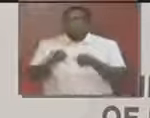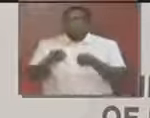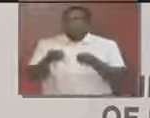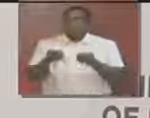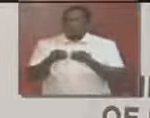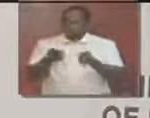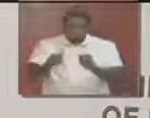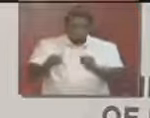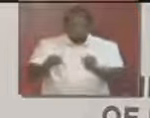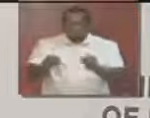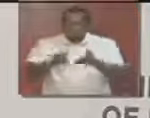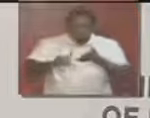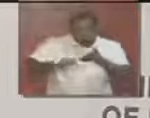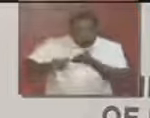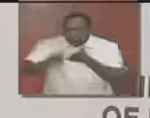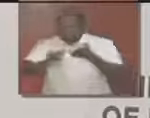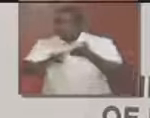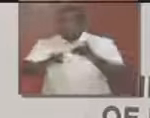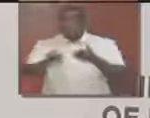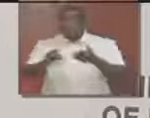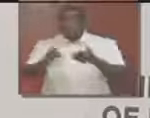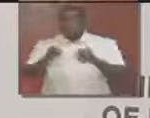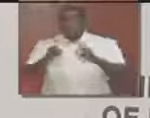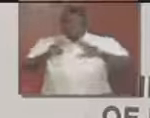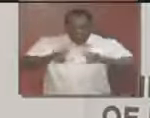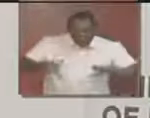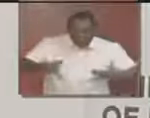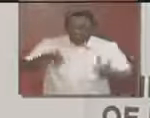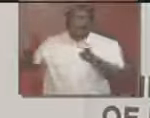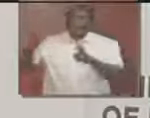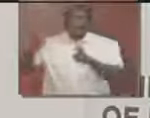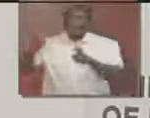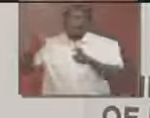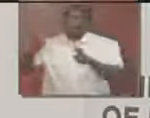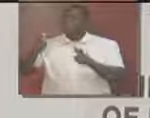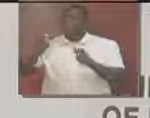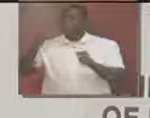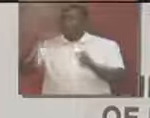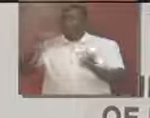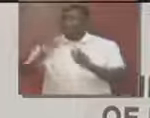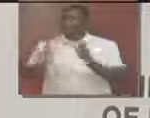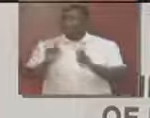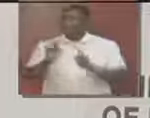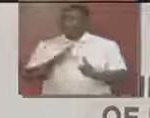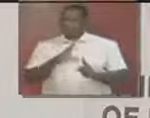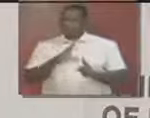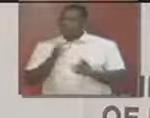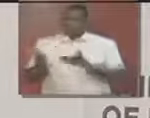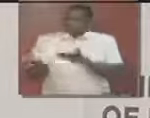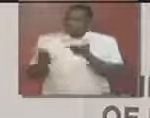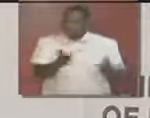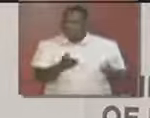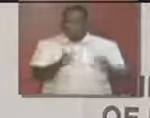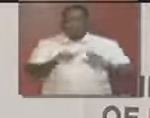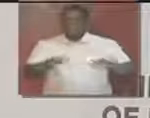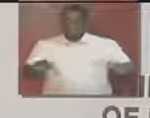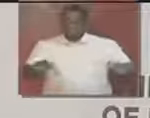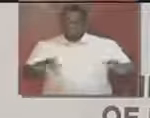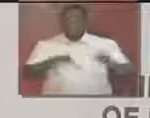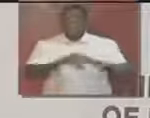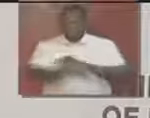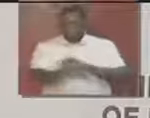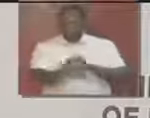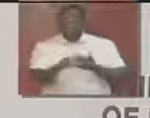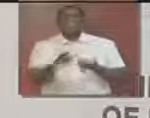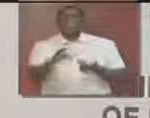up really, really quickly. So I think the population has been doing a great job by bringing their children in. I think we've been doing a great job in terms of picking